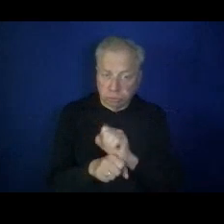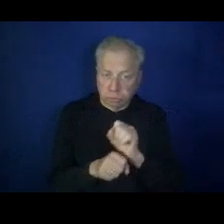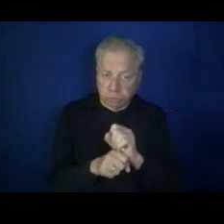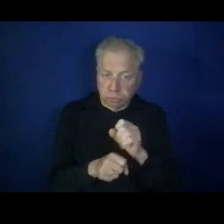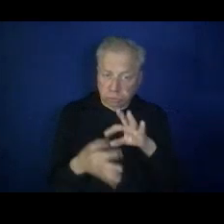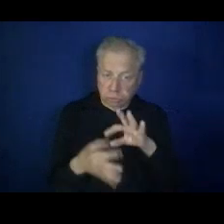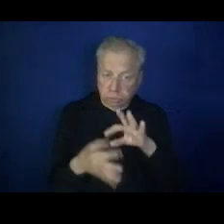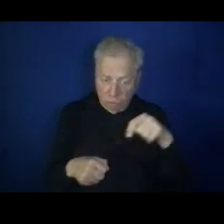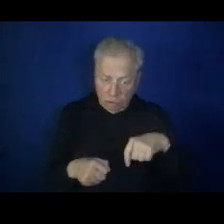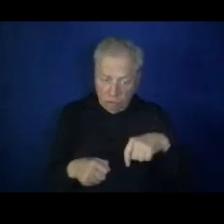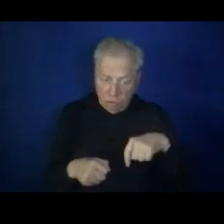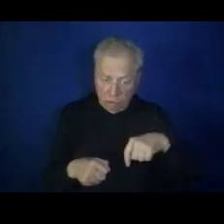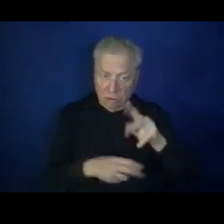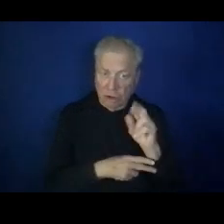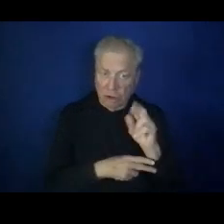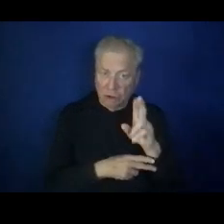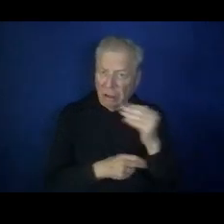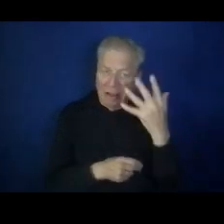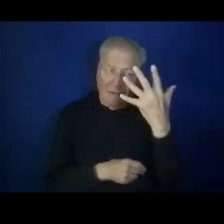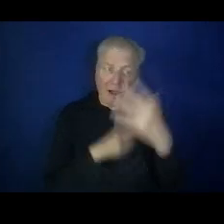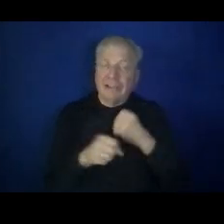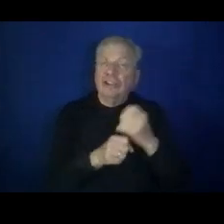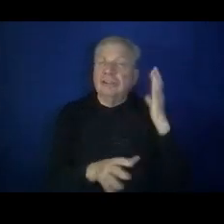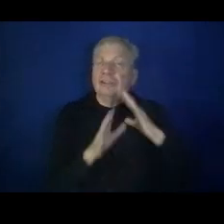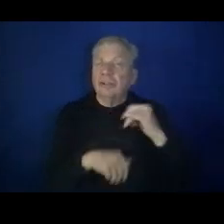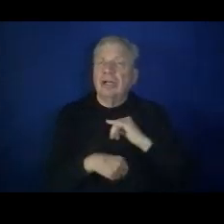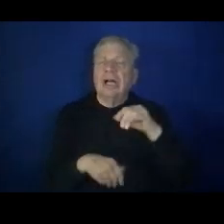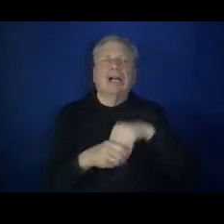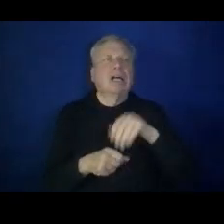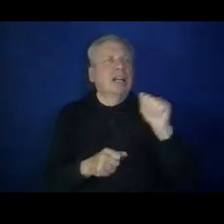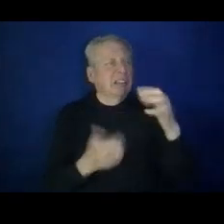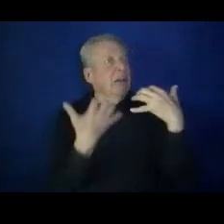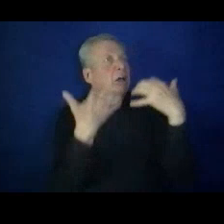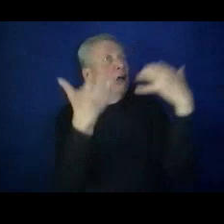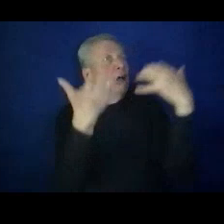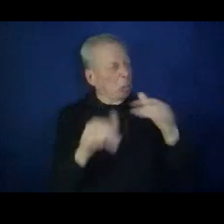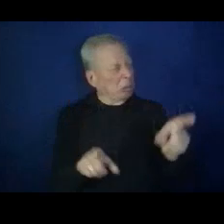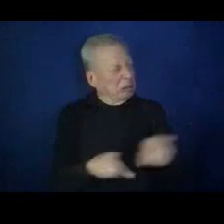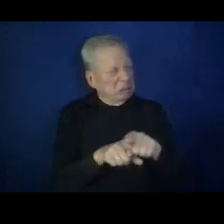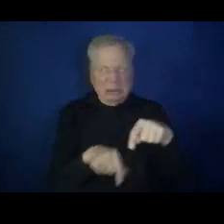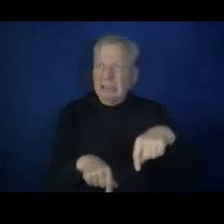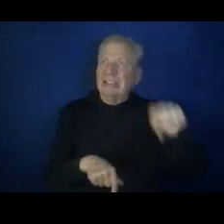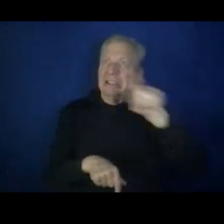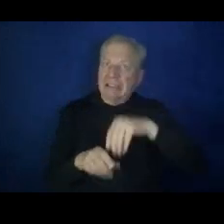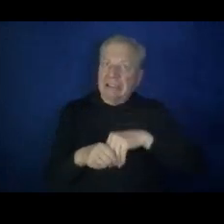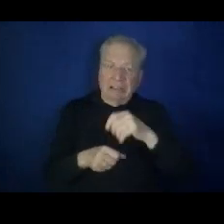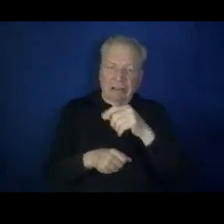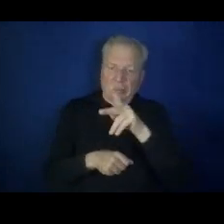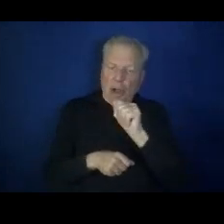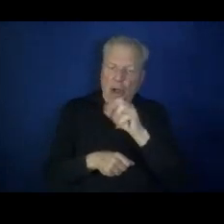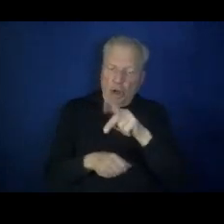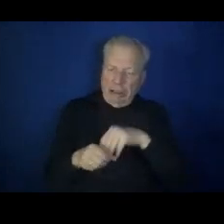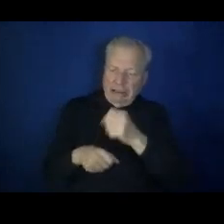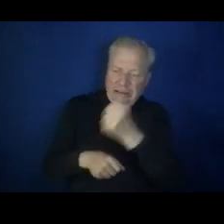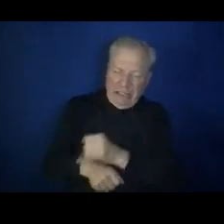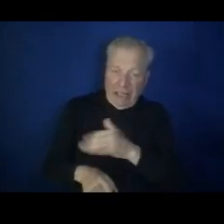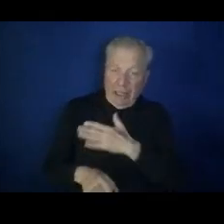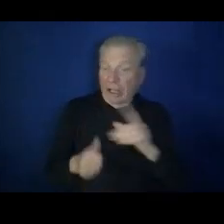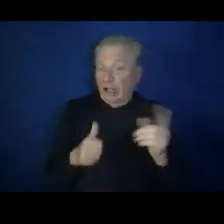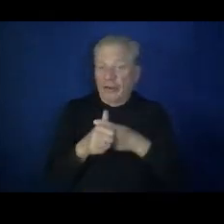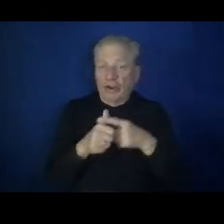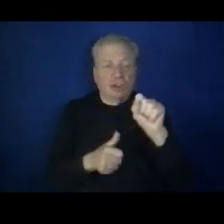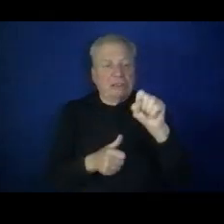about 5 years ago, I found myself in an auditorium very similar to this in a park just south of here. It was my first season with the